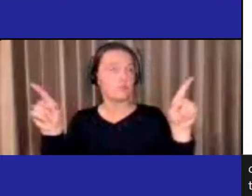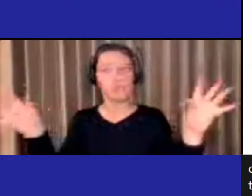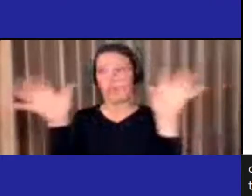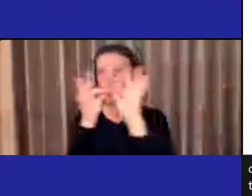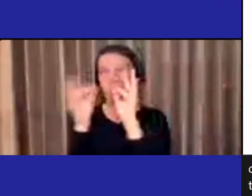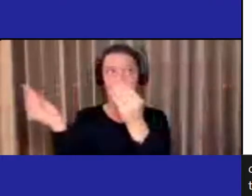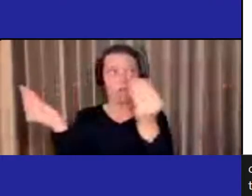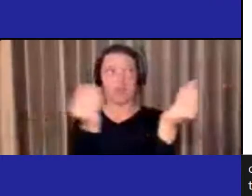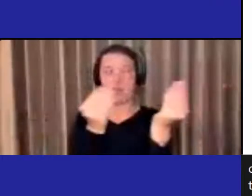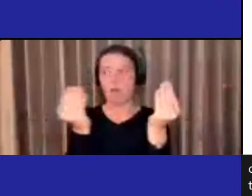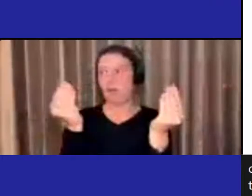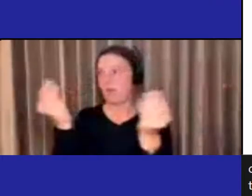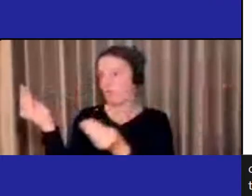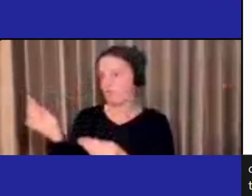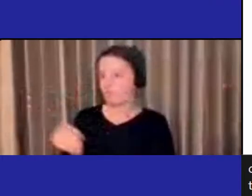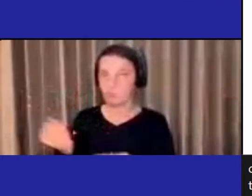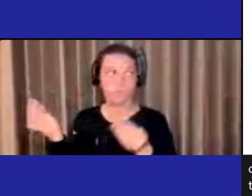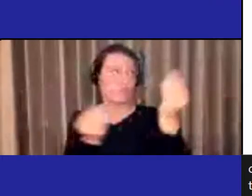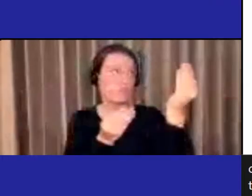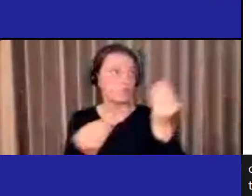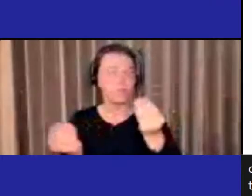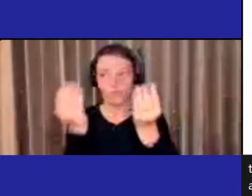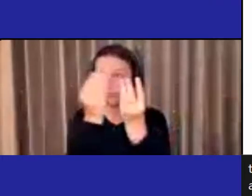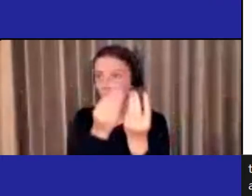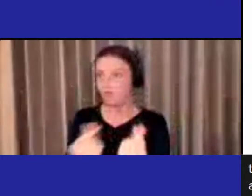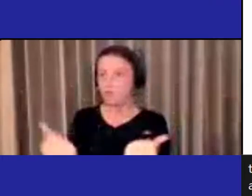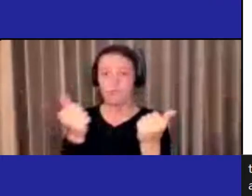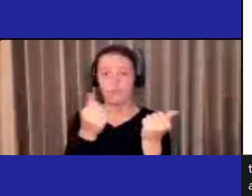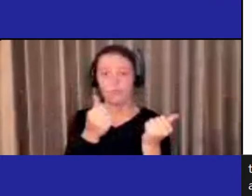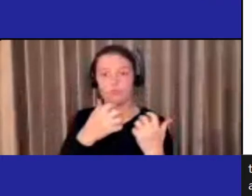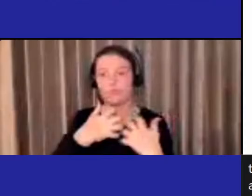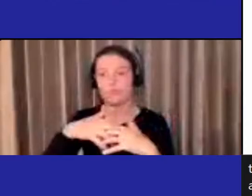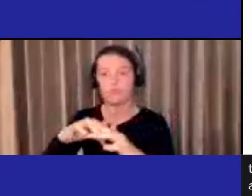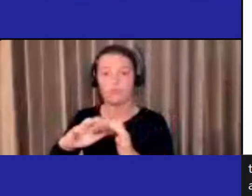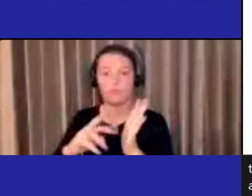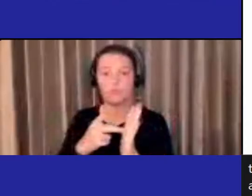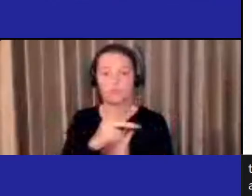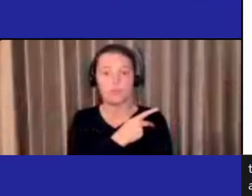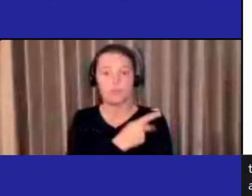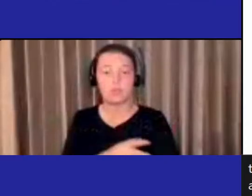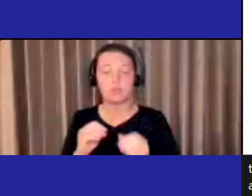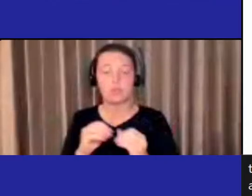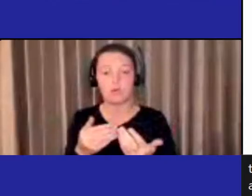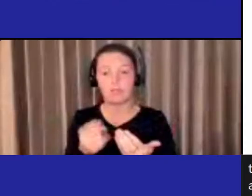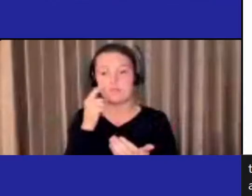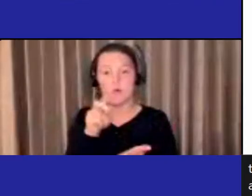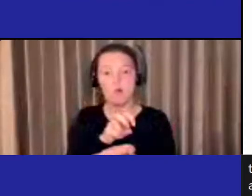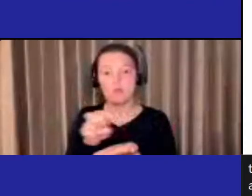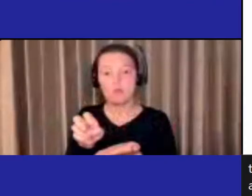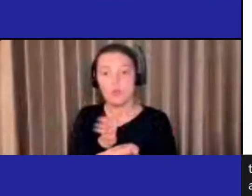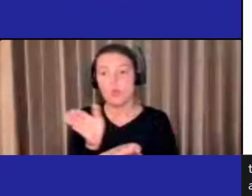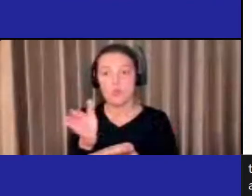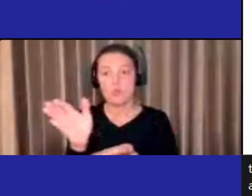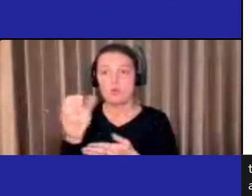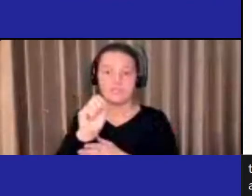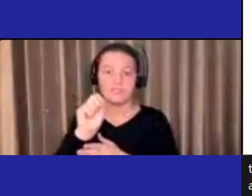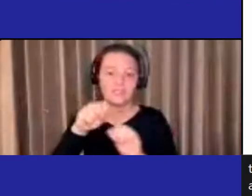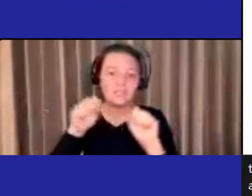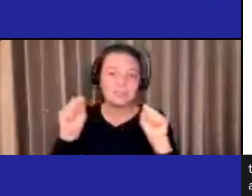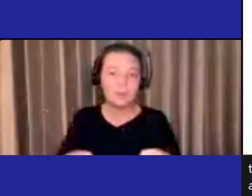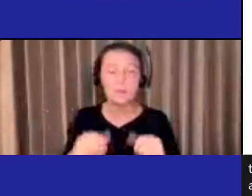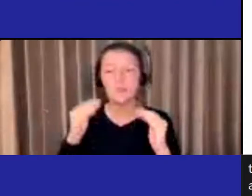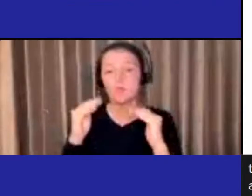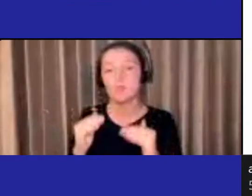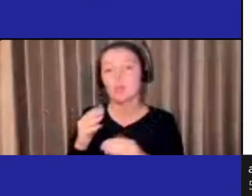the workflow and helping to move the patient through the system. Well, So. the transplant centers have taken a lot of deserved